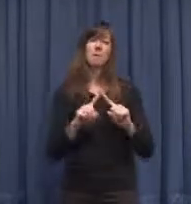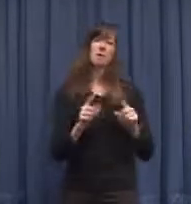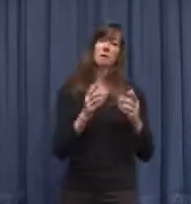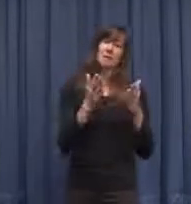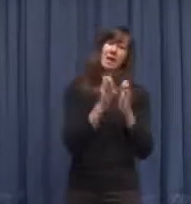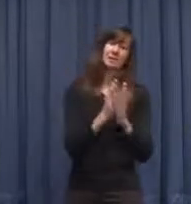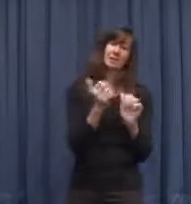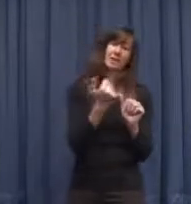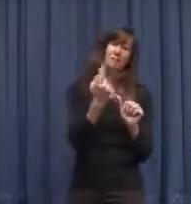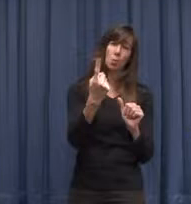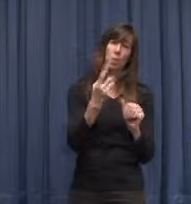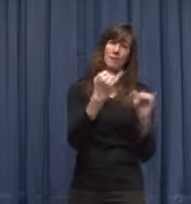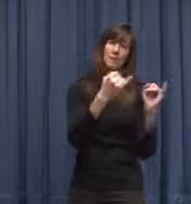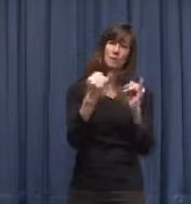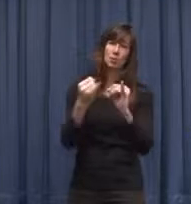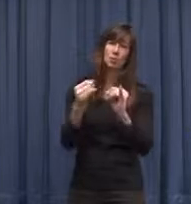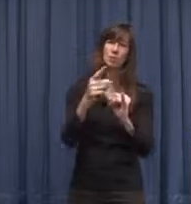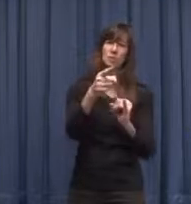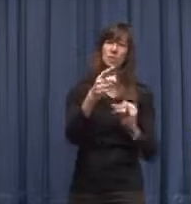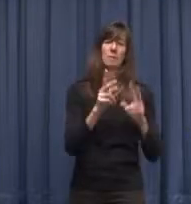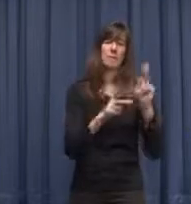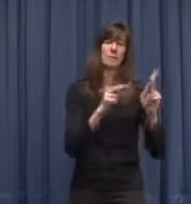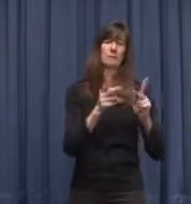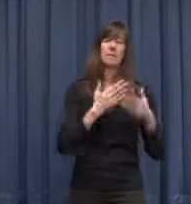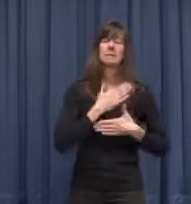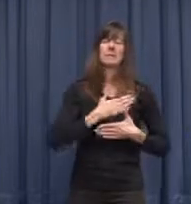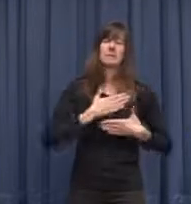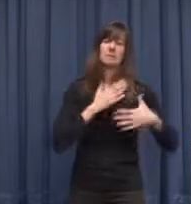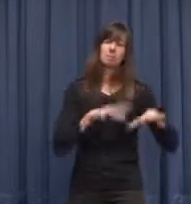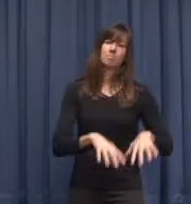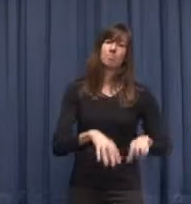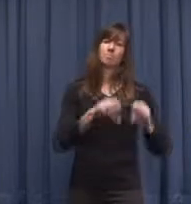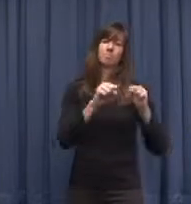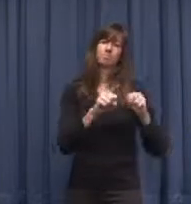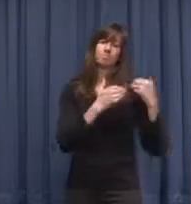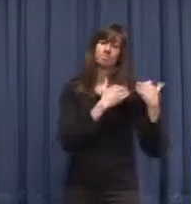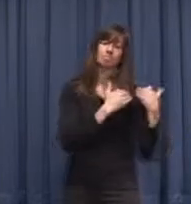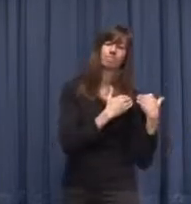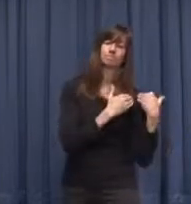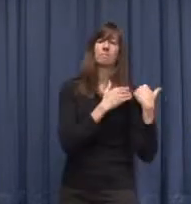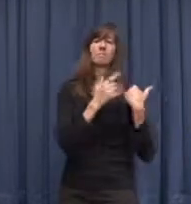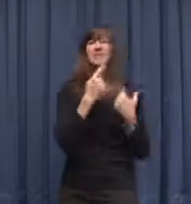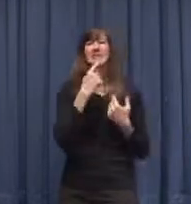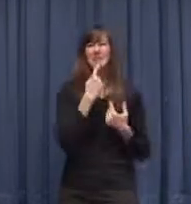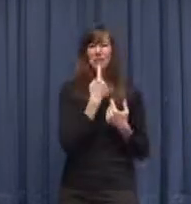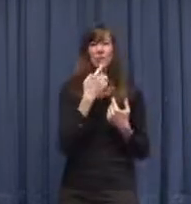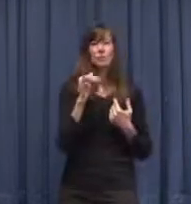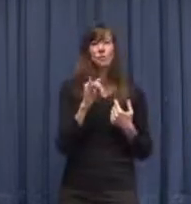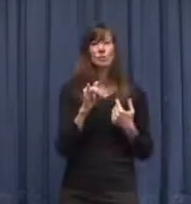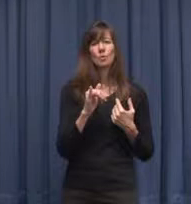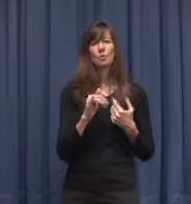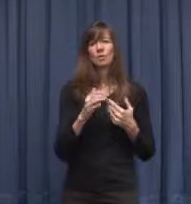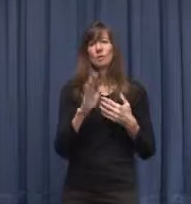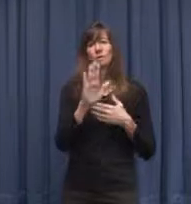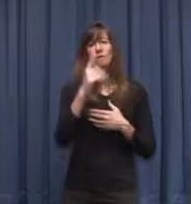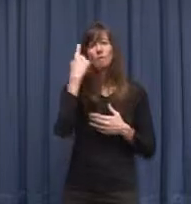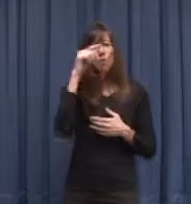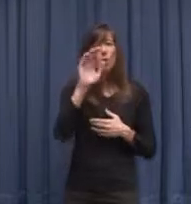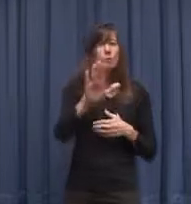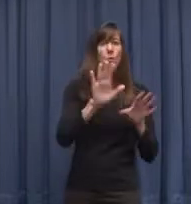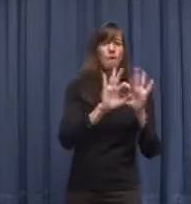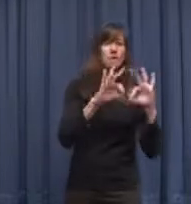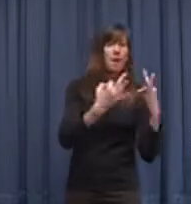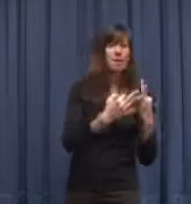can individually and as part of your family unit and your workplace or